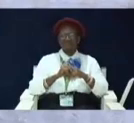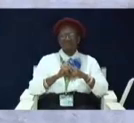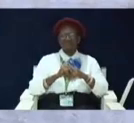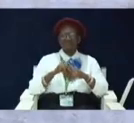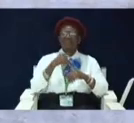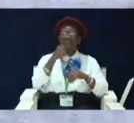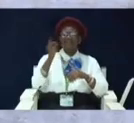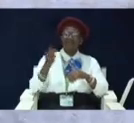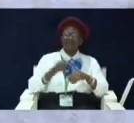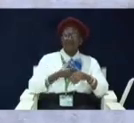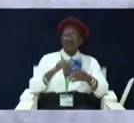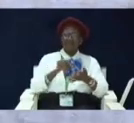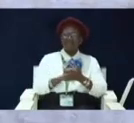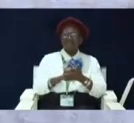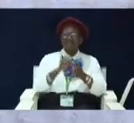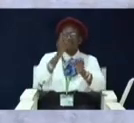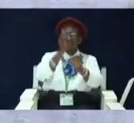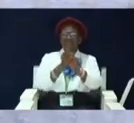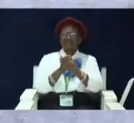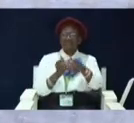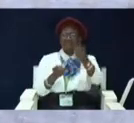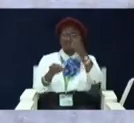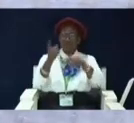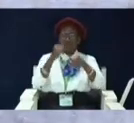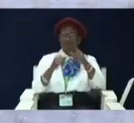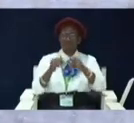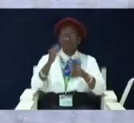says us that faith comes by